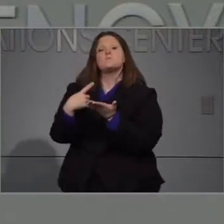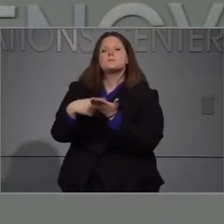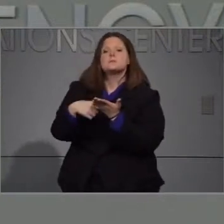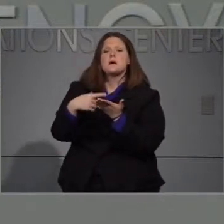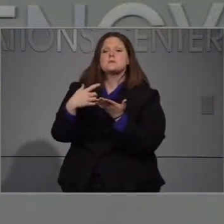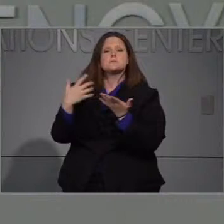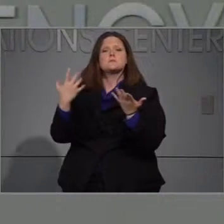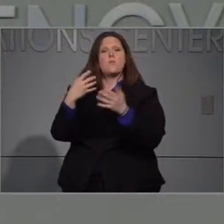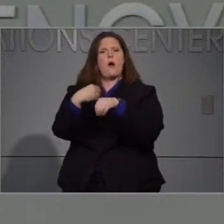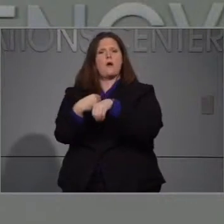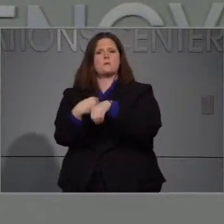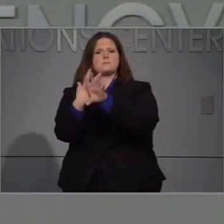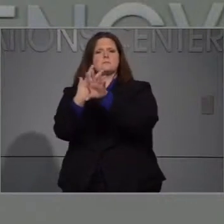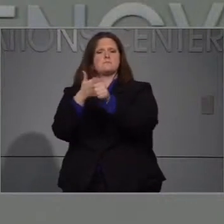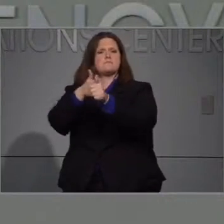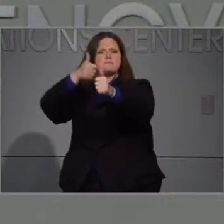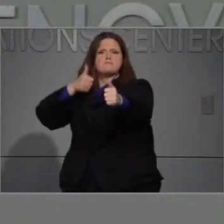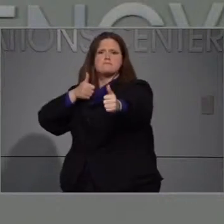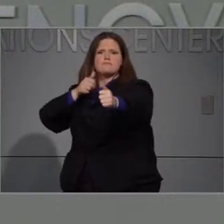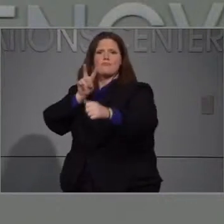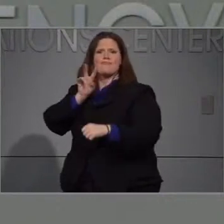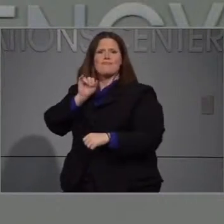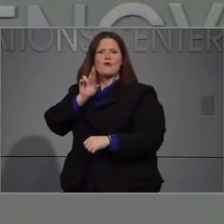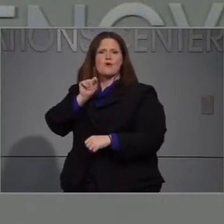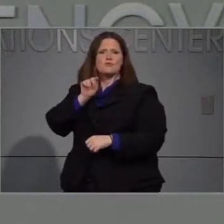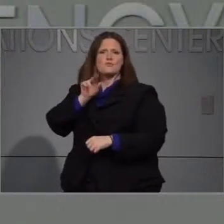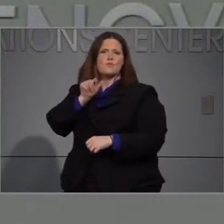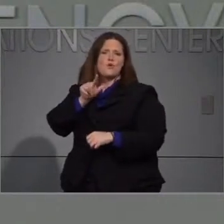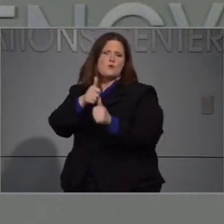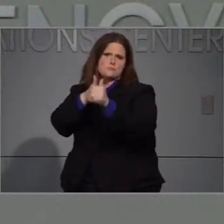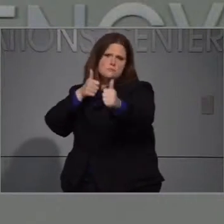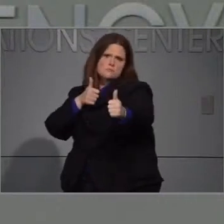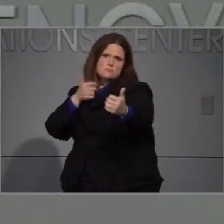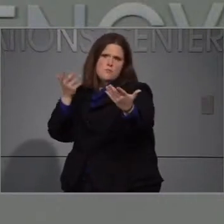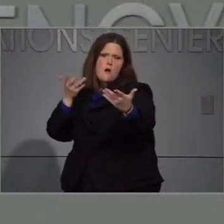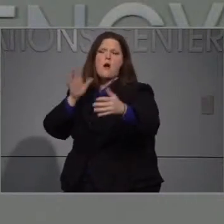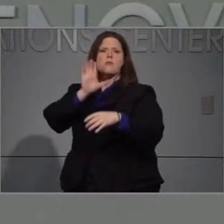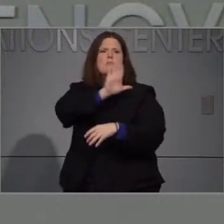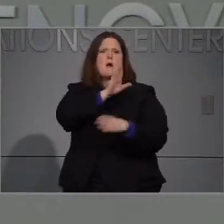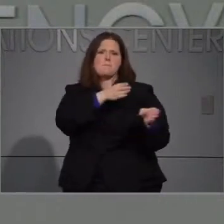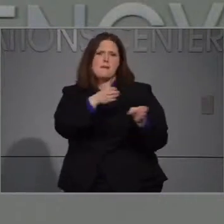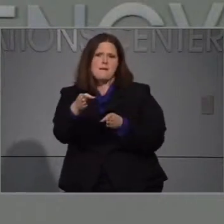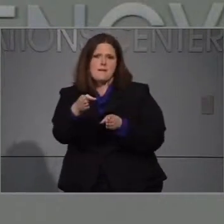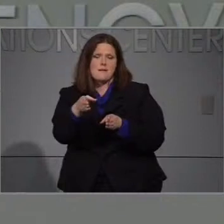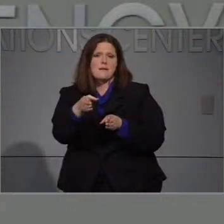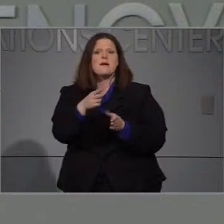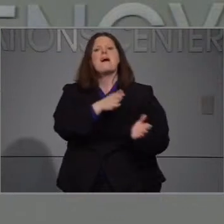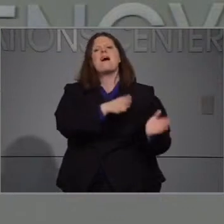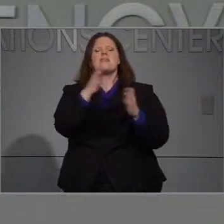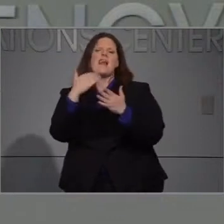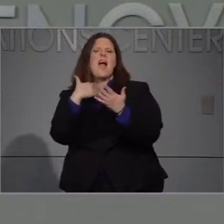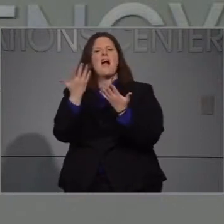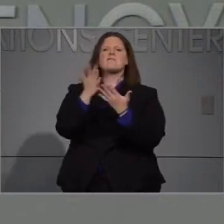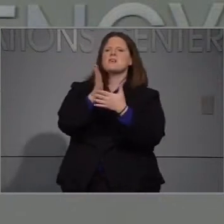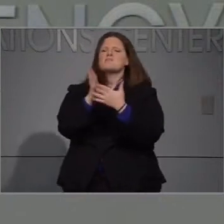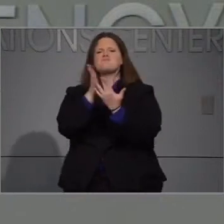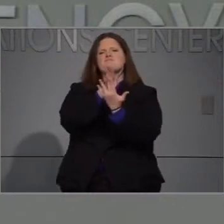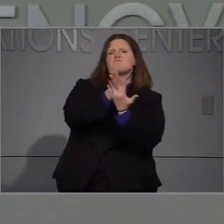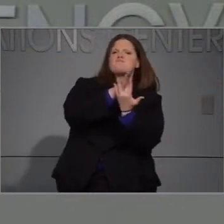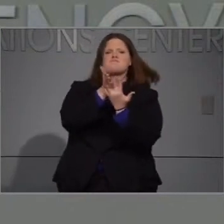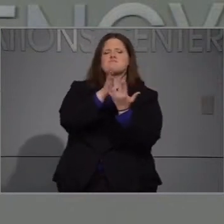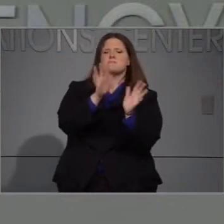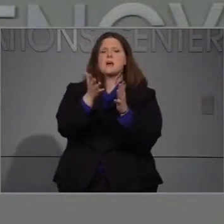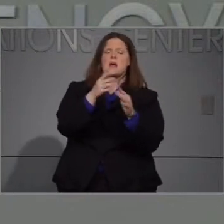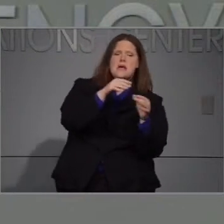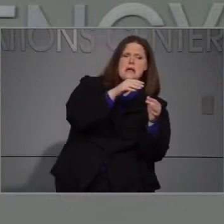full virtual option look like and making sure that's something that they have ready in terms of planning. And then there's a middle option of how do they bring